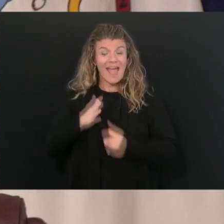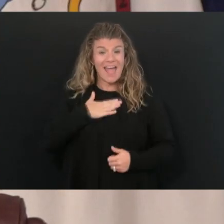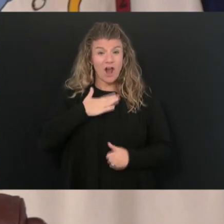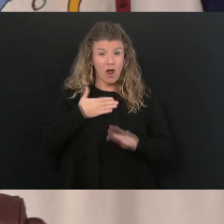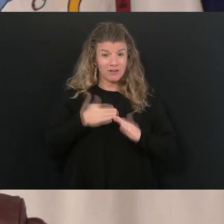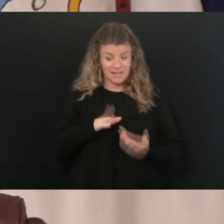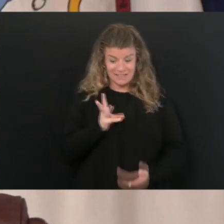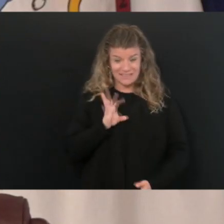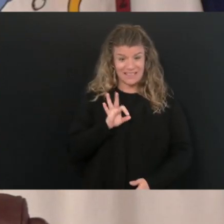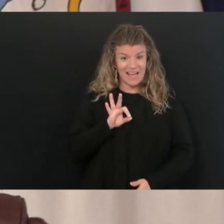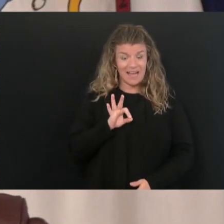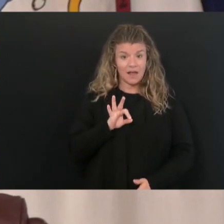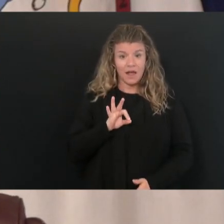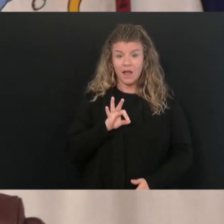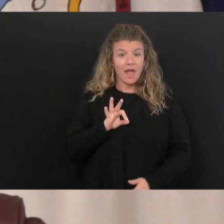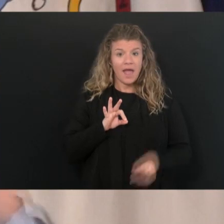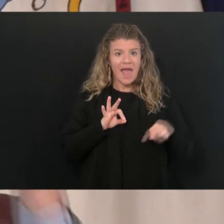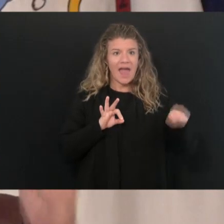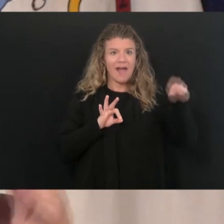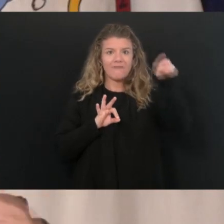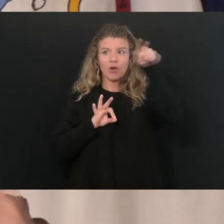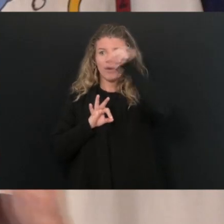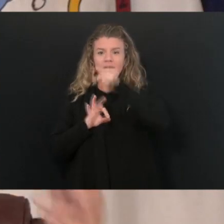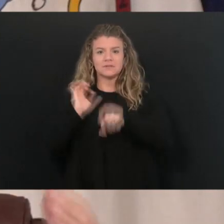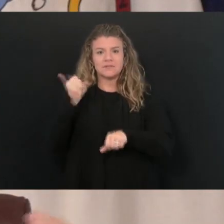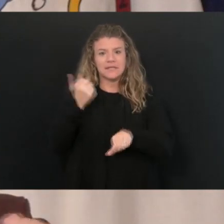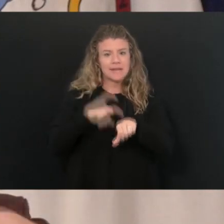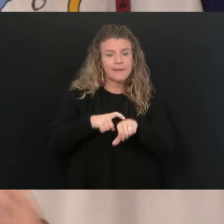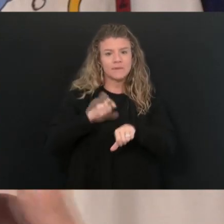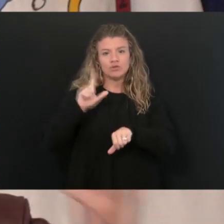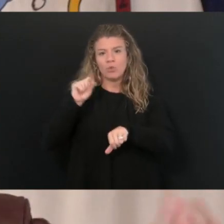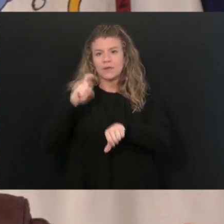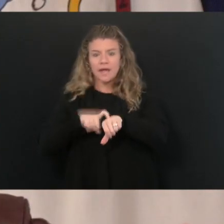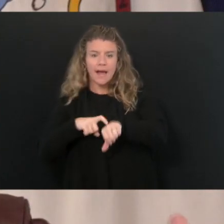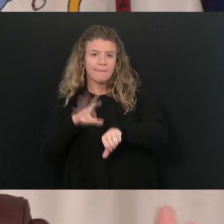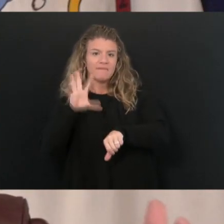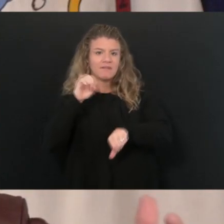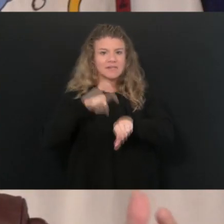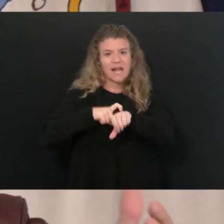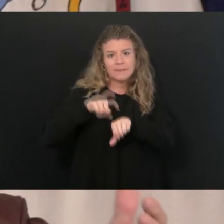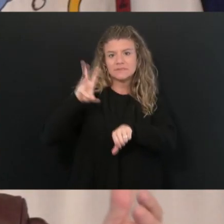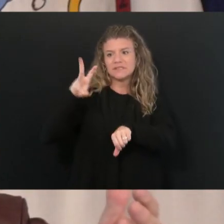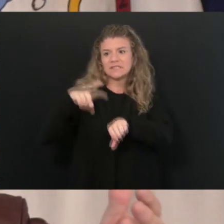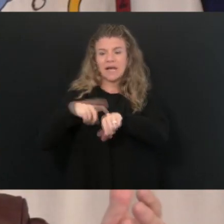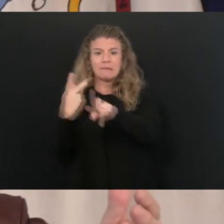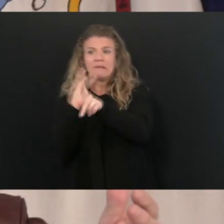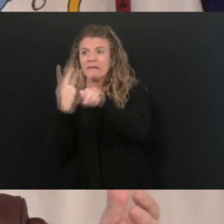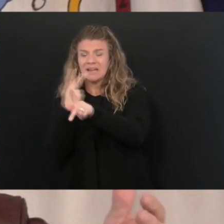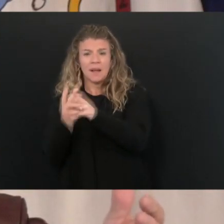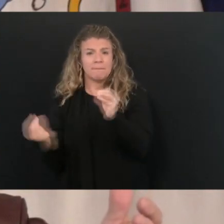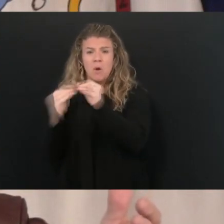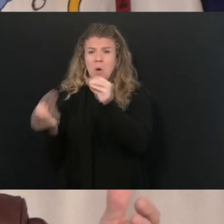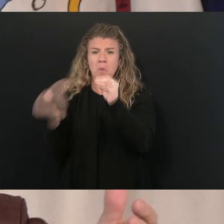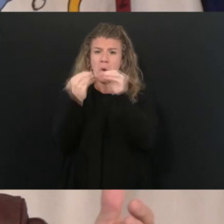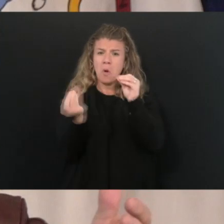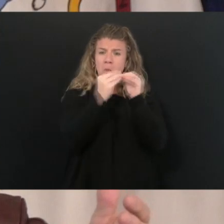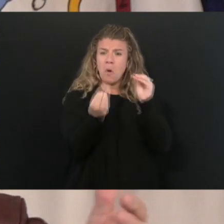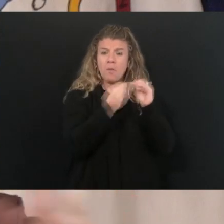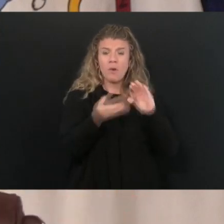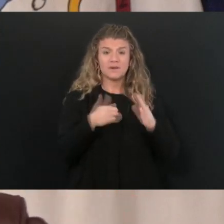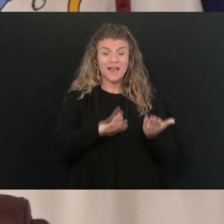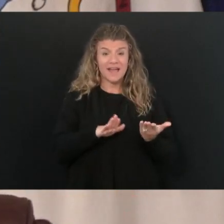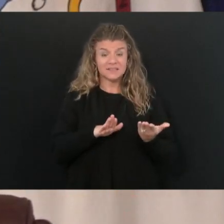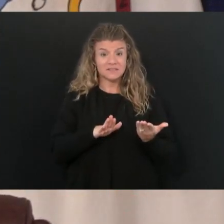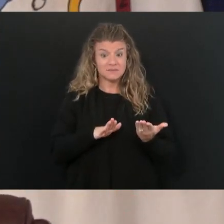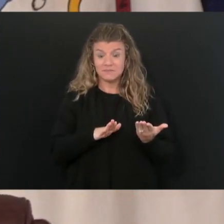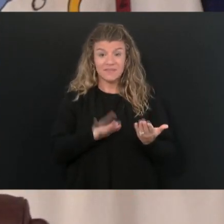you has 6 times, 10 times, 20 times, 50 times as many deaths as you. And